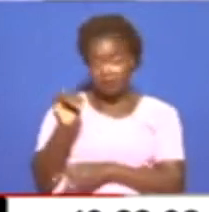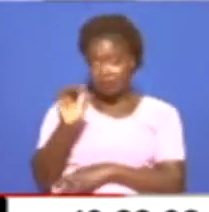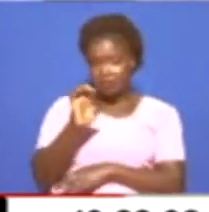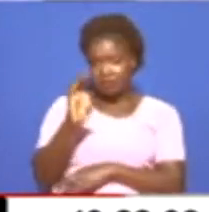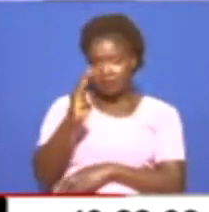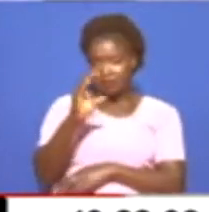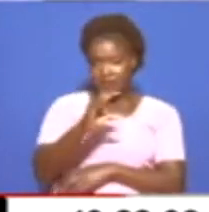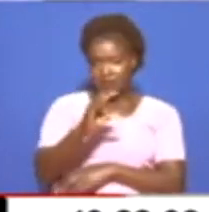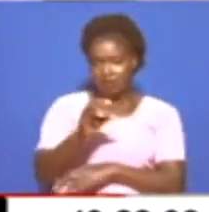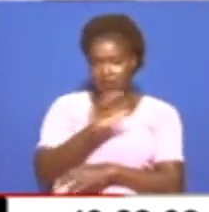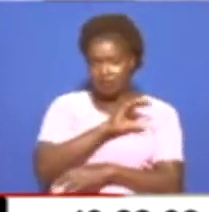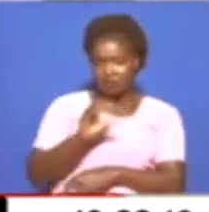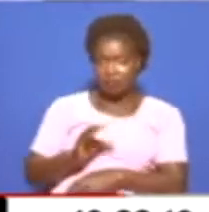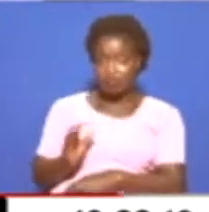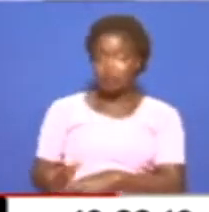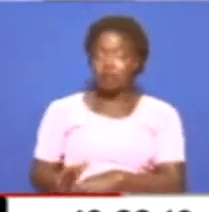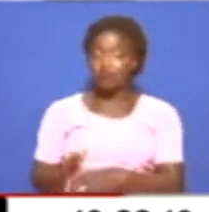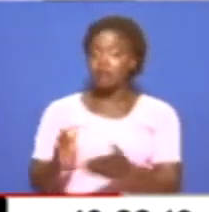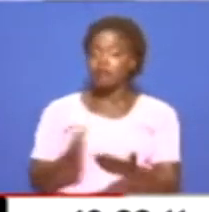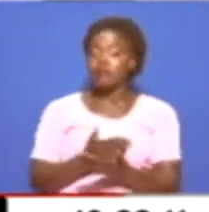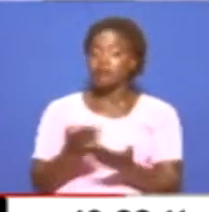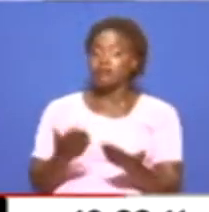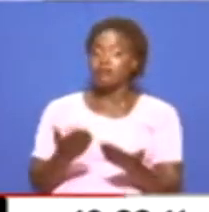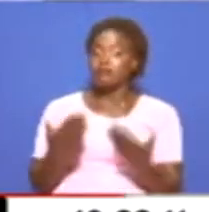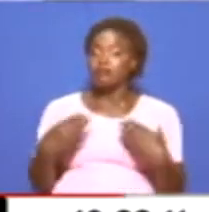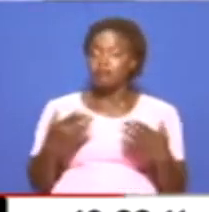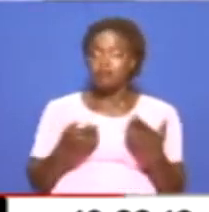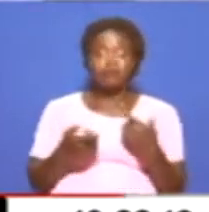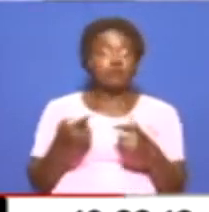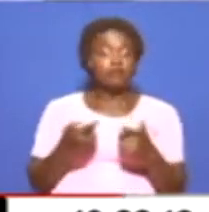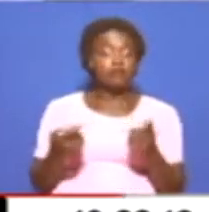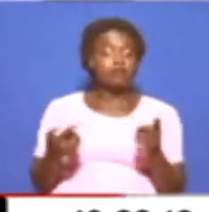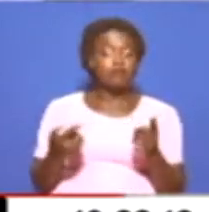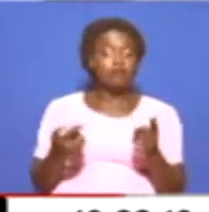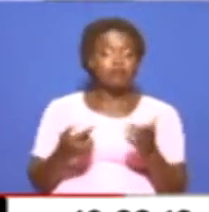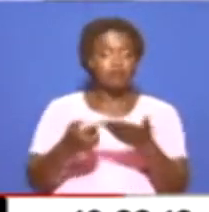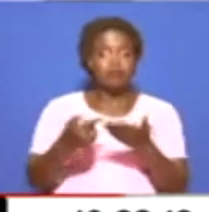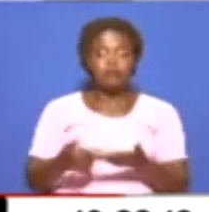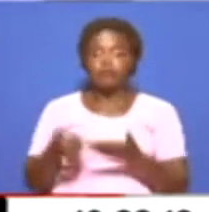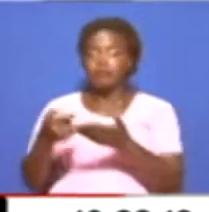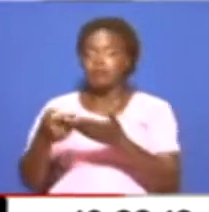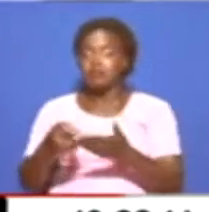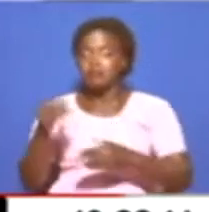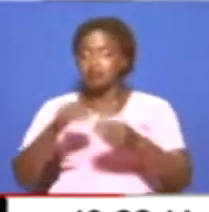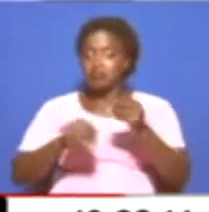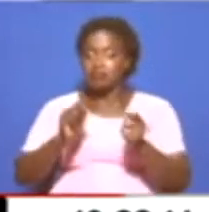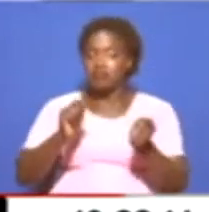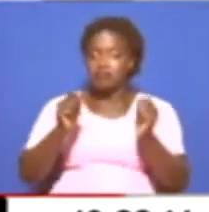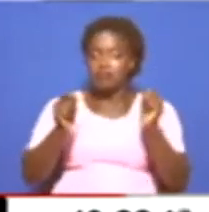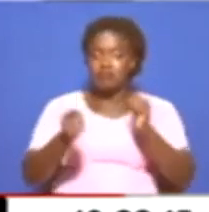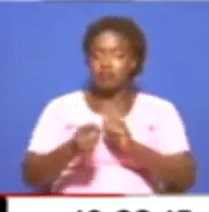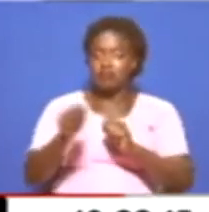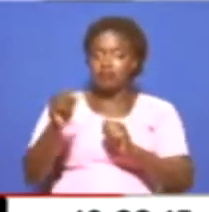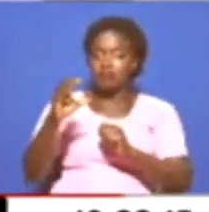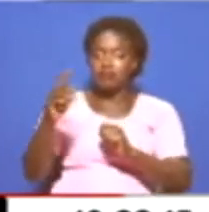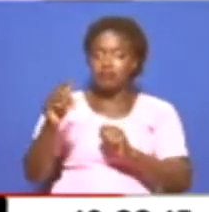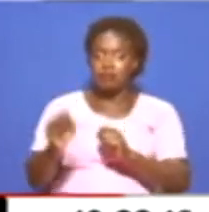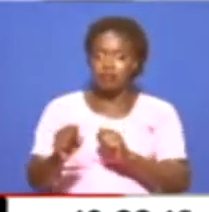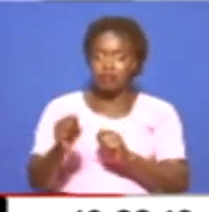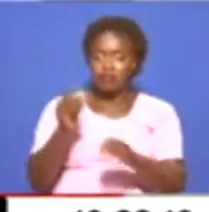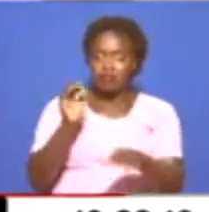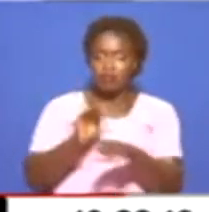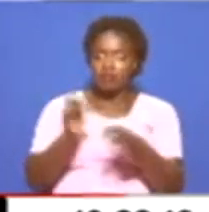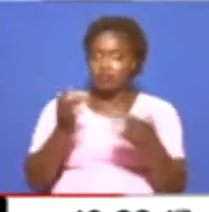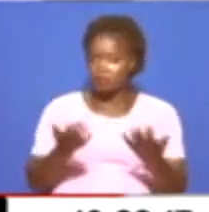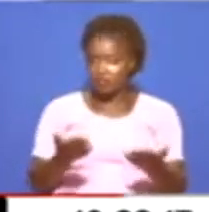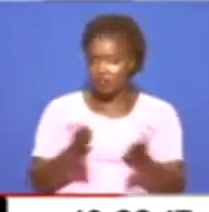commissioners, when you listen to some of the elites who come to the show to discuss about this Election Amendment Acts and their effects, there is a sense